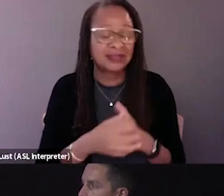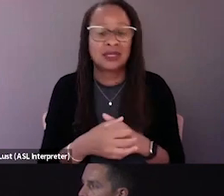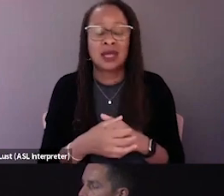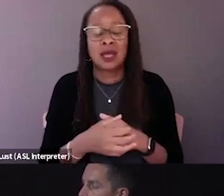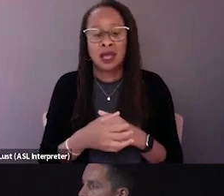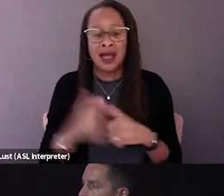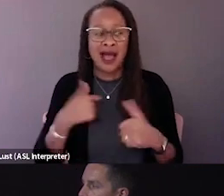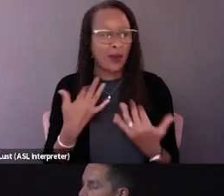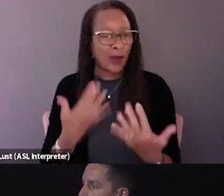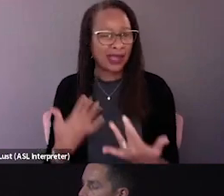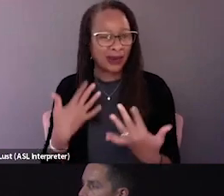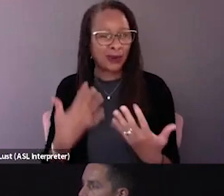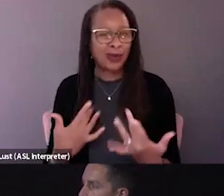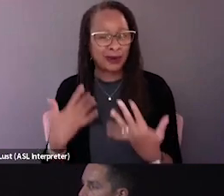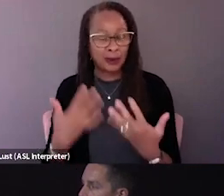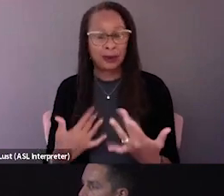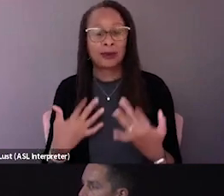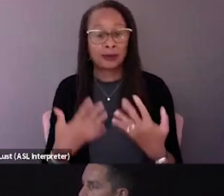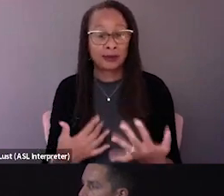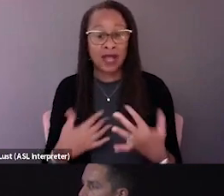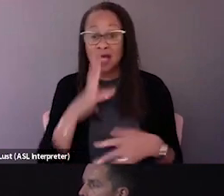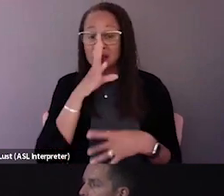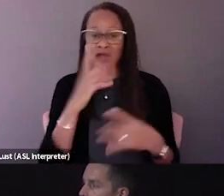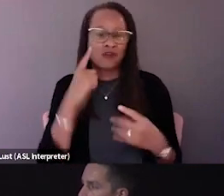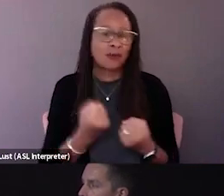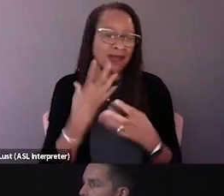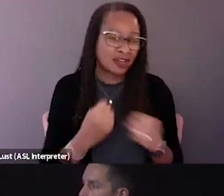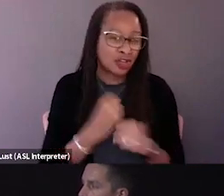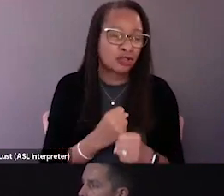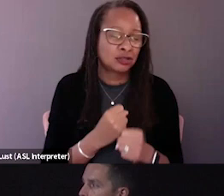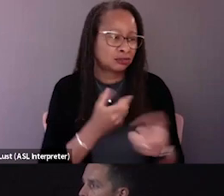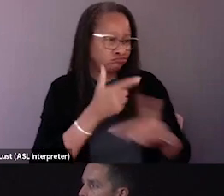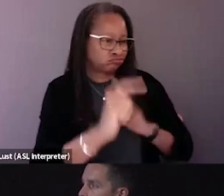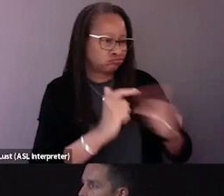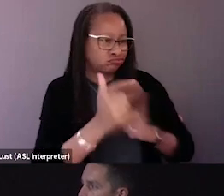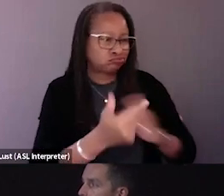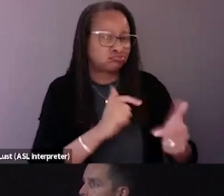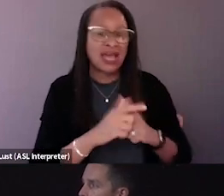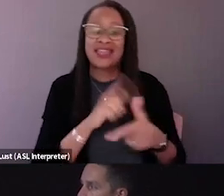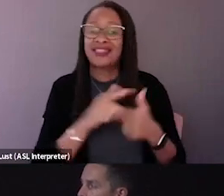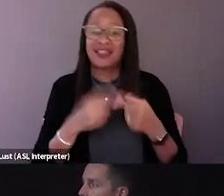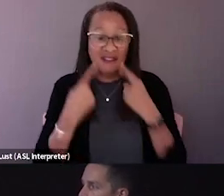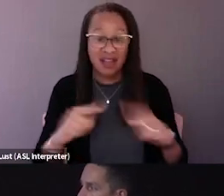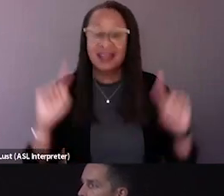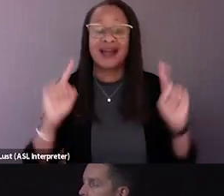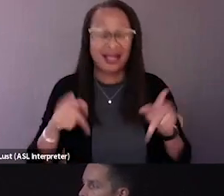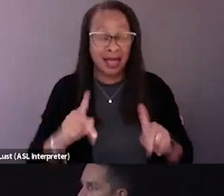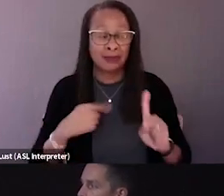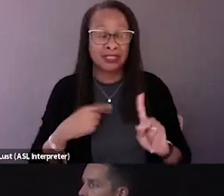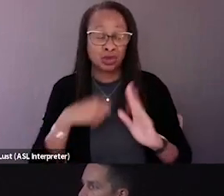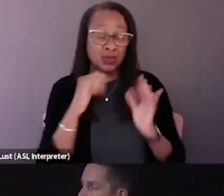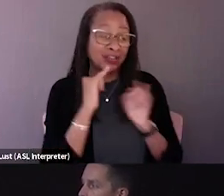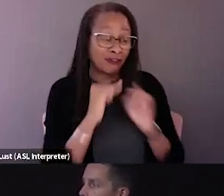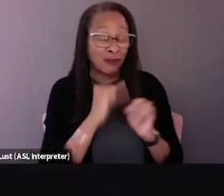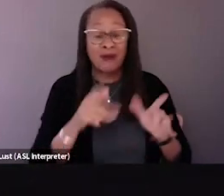like I kind of waited them out. I just had been talking to them for so many years that they finally allowed me to interview